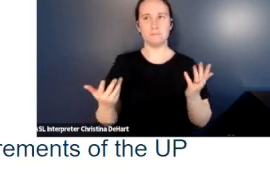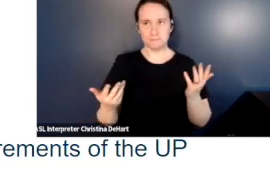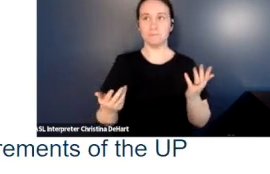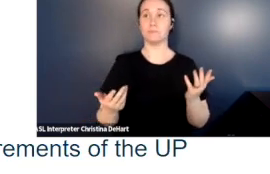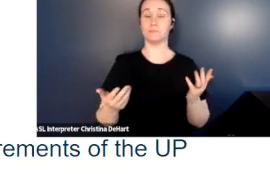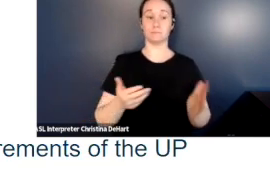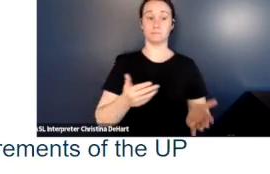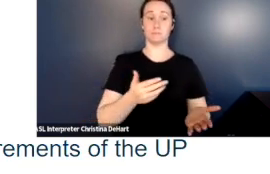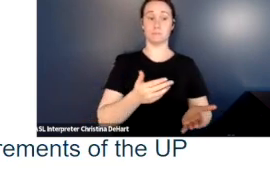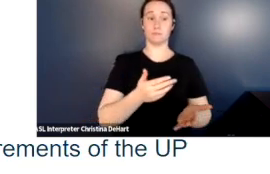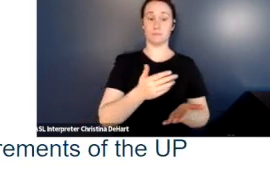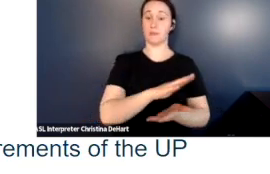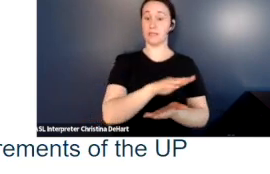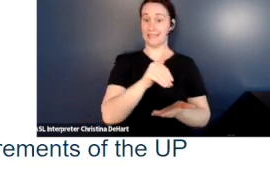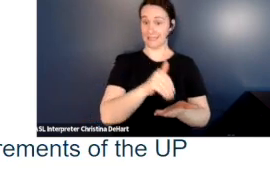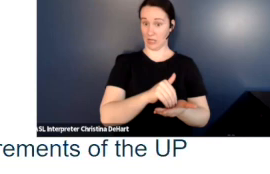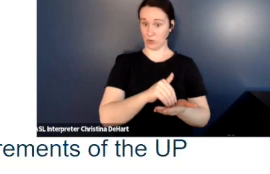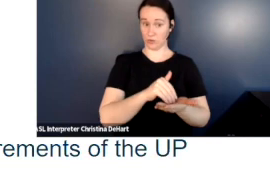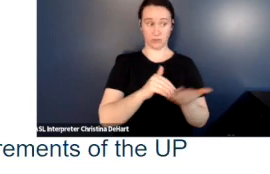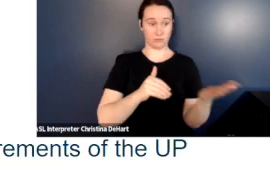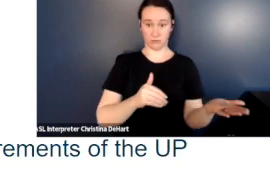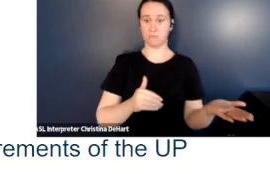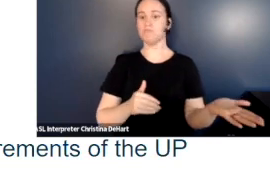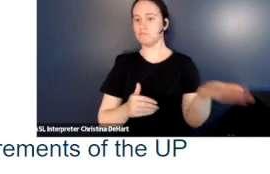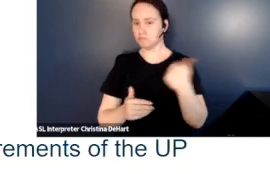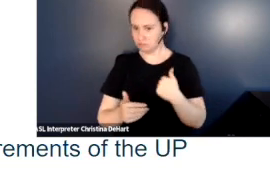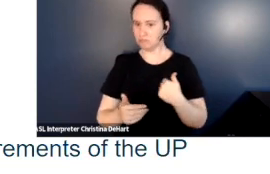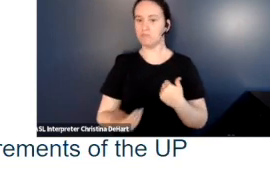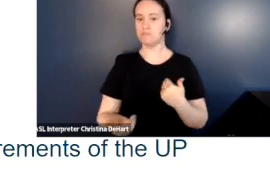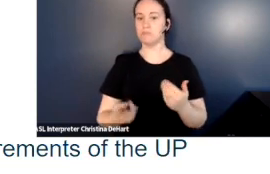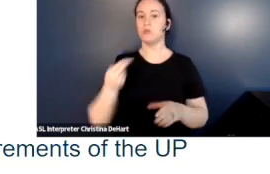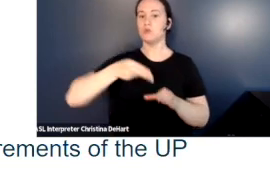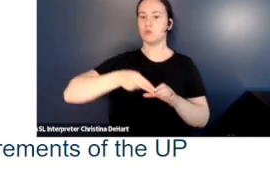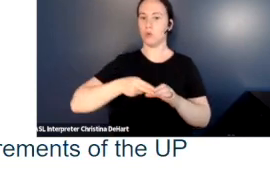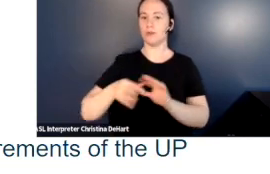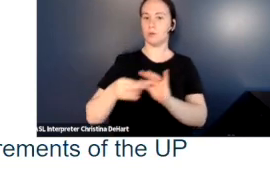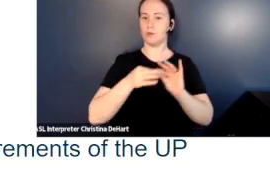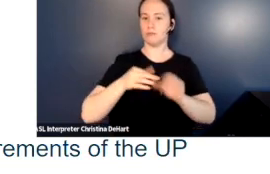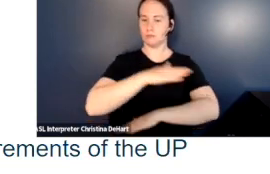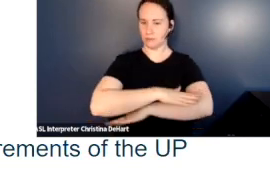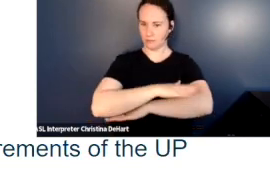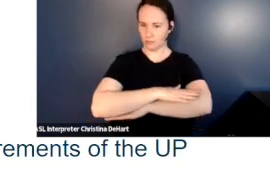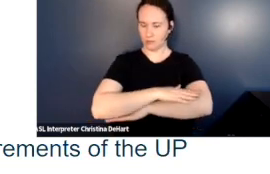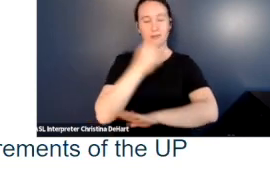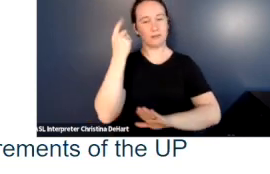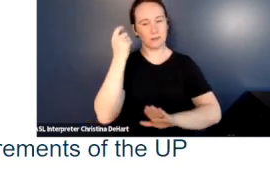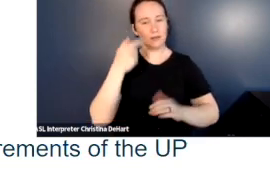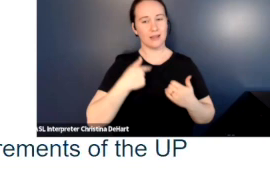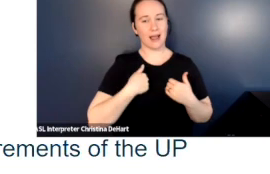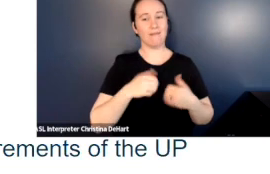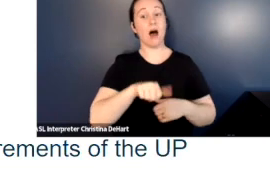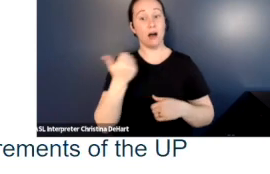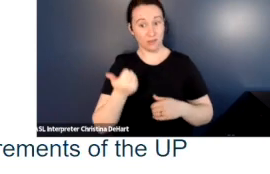centers coming on board to the unified platform and have alternate lines of business that they